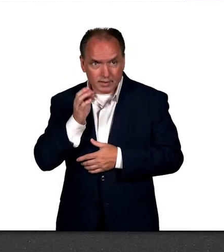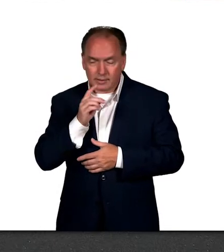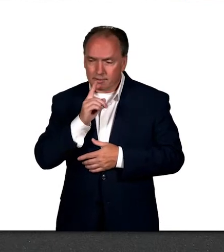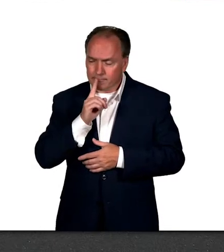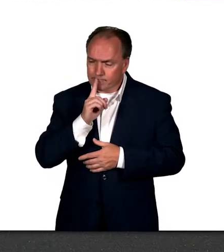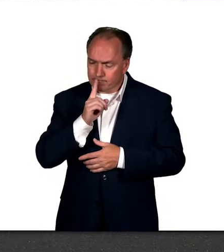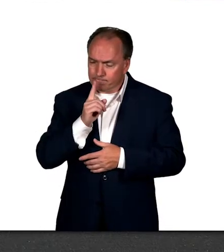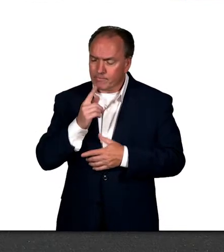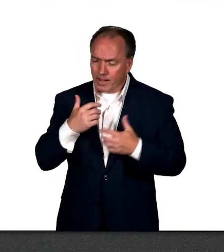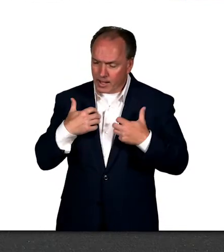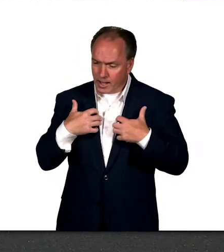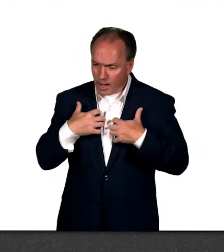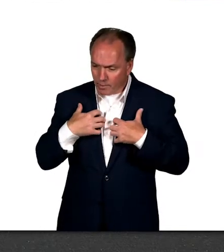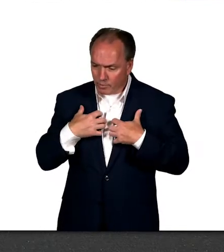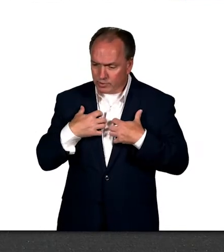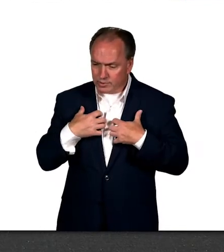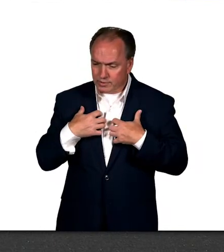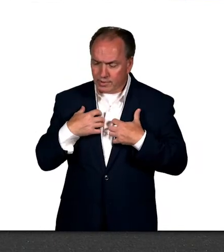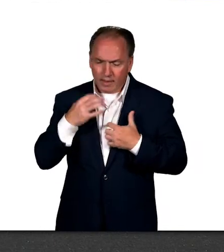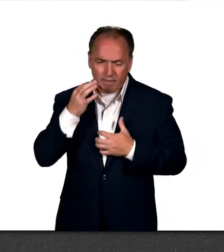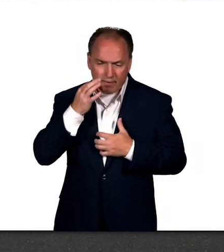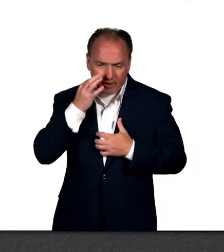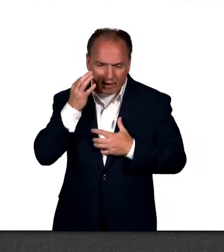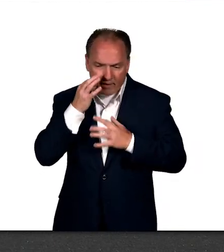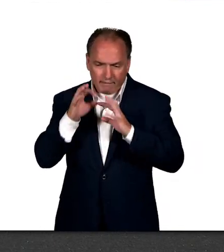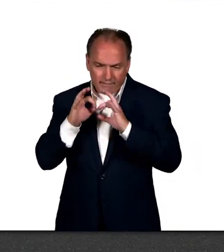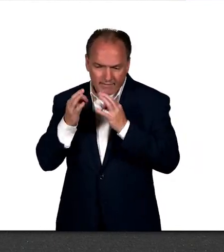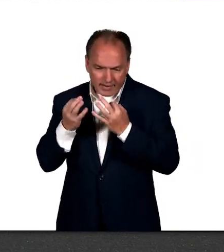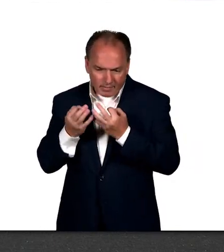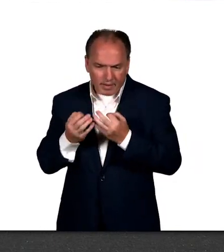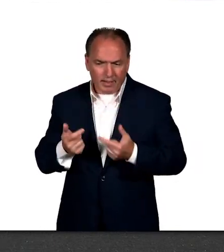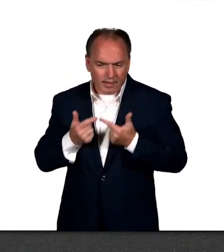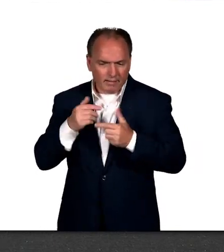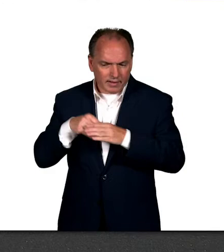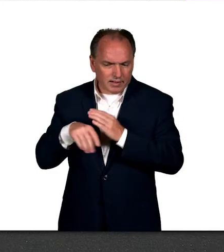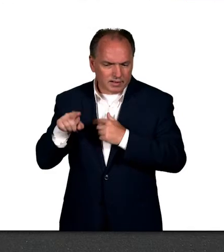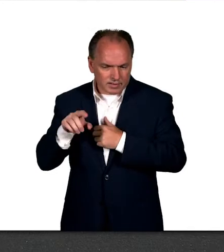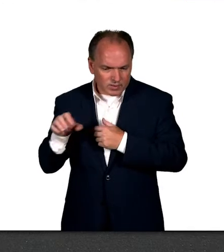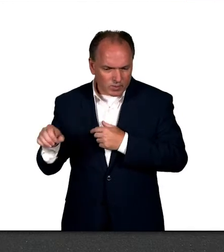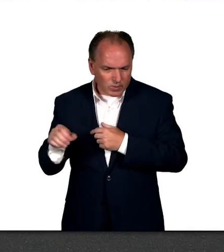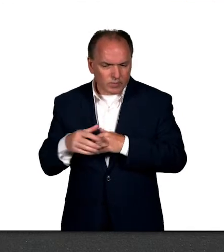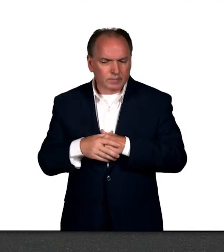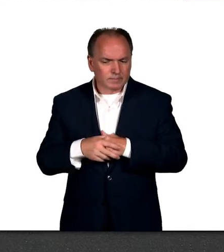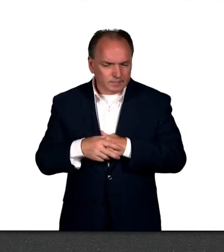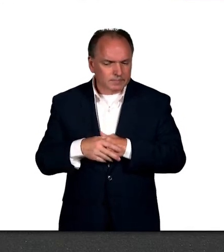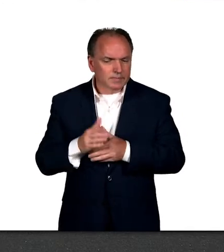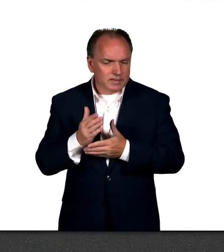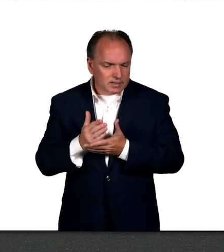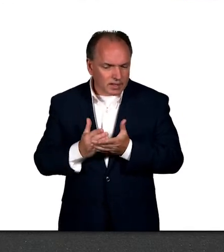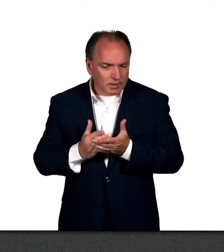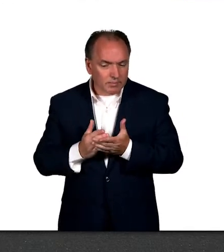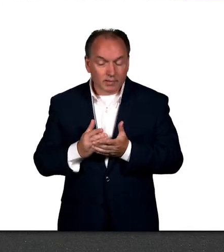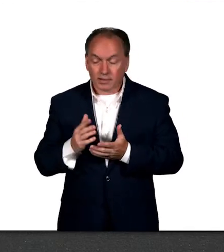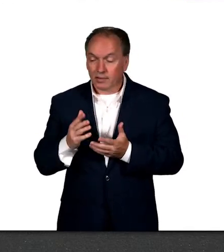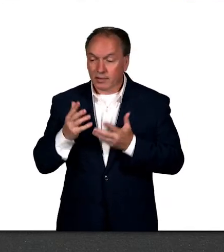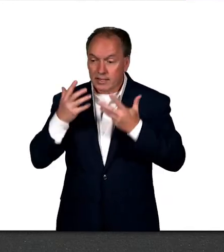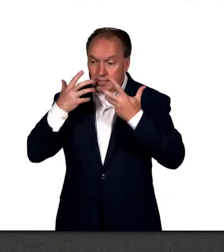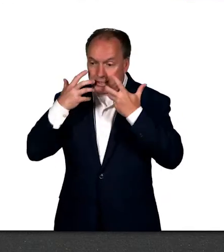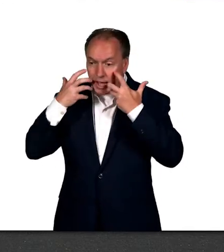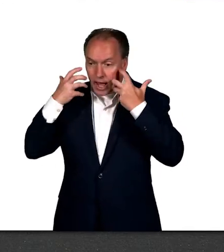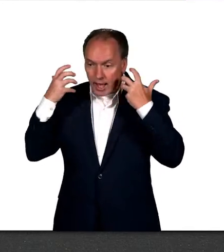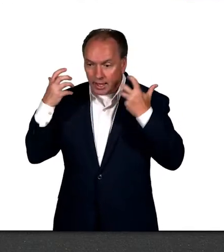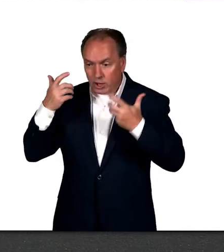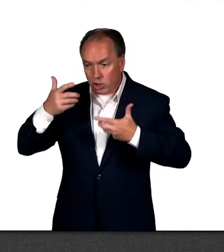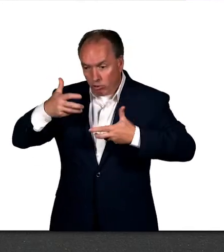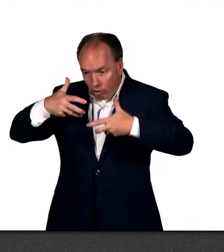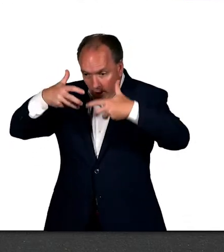that are animals in the cat family that live in the zoo. Okay, like a tiger or a